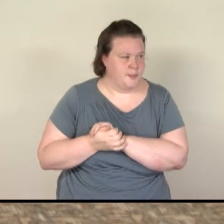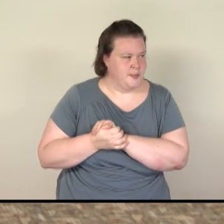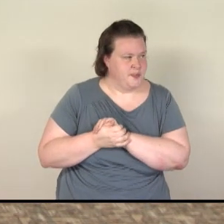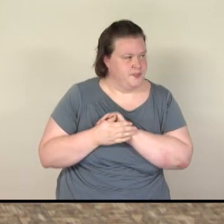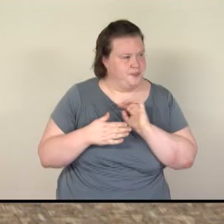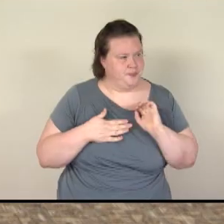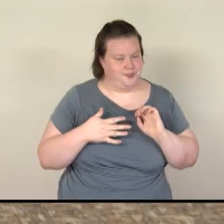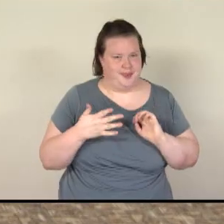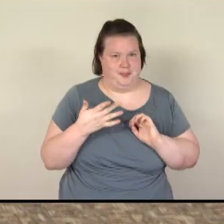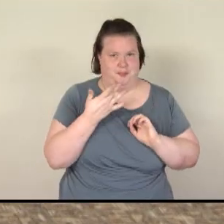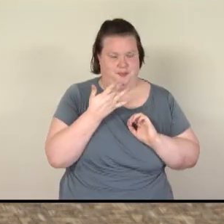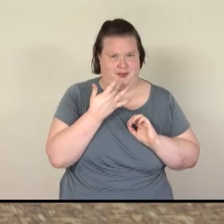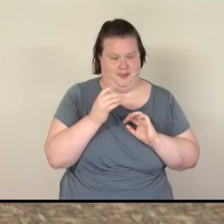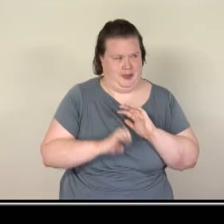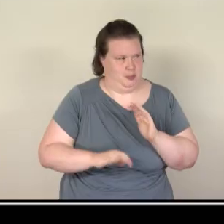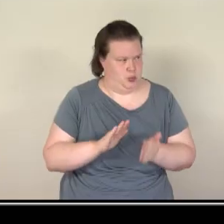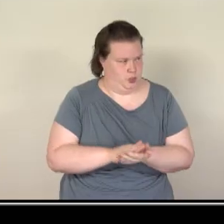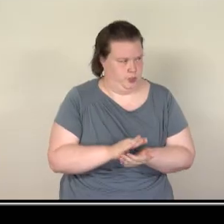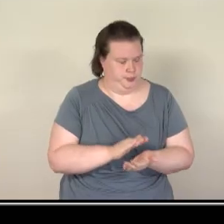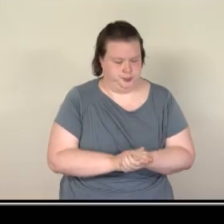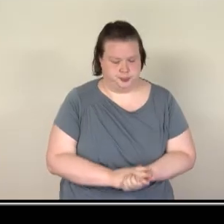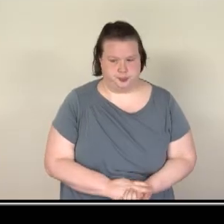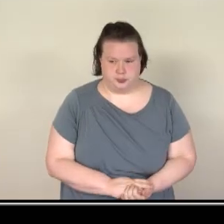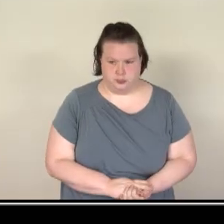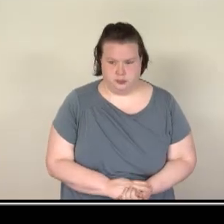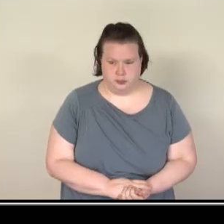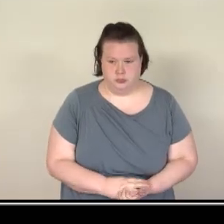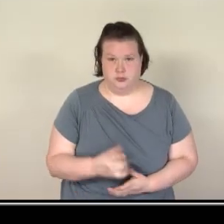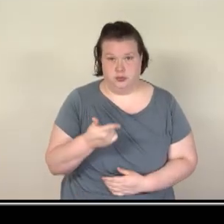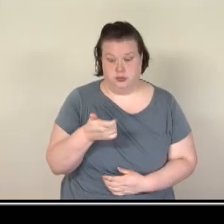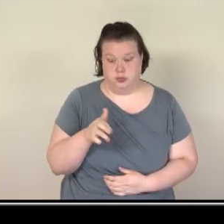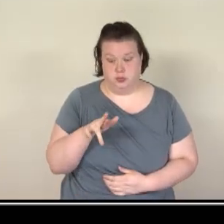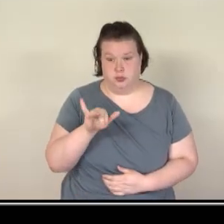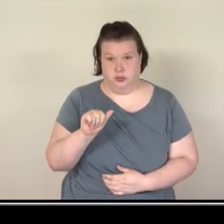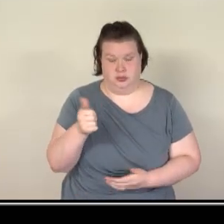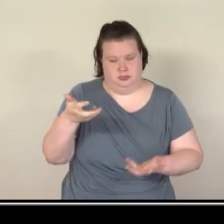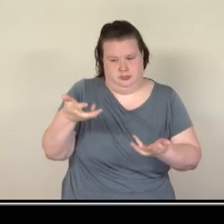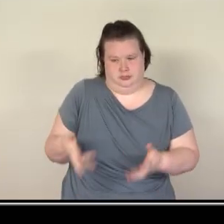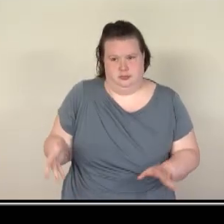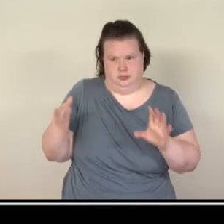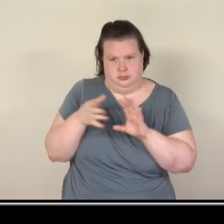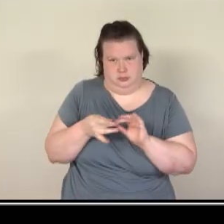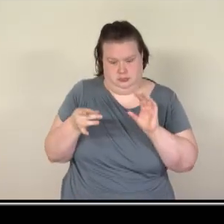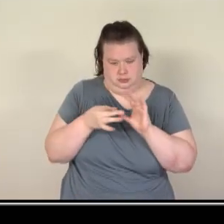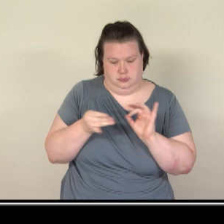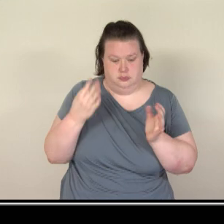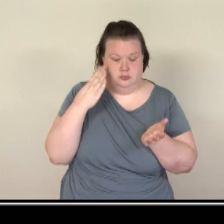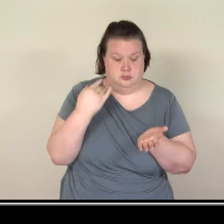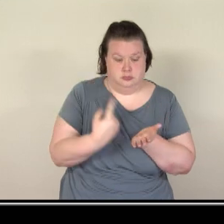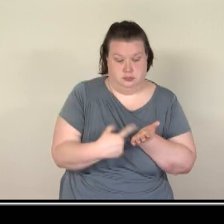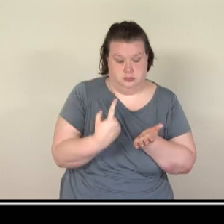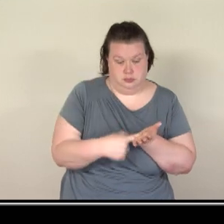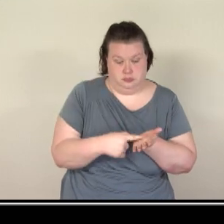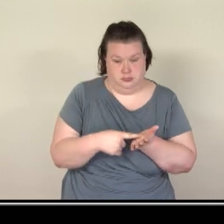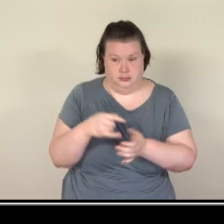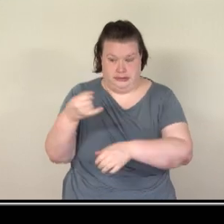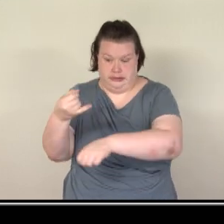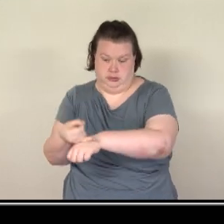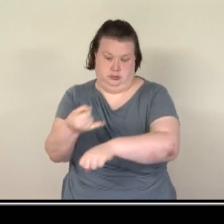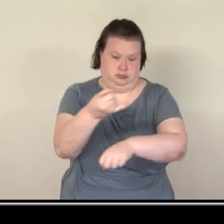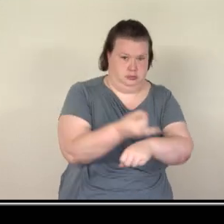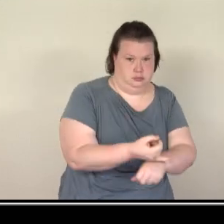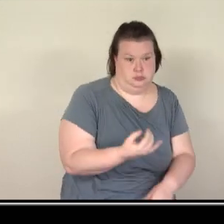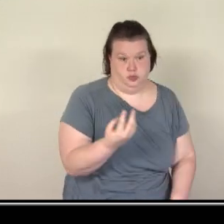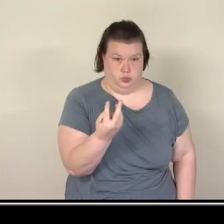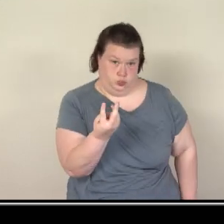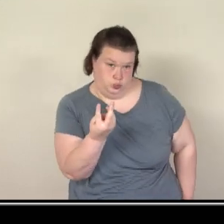favorite ones. But again, as Gloria mentioned, just going to go through the two campuses and where we're at as far as the